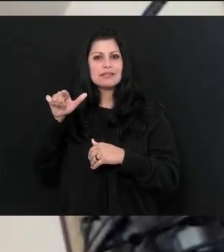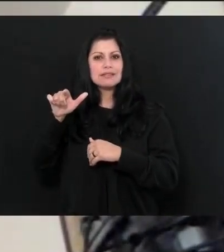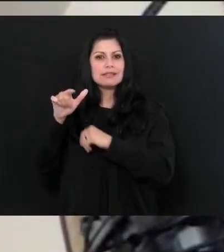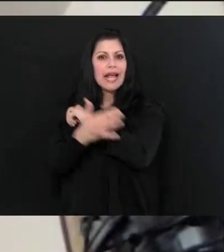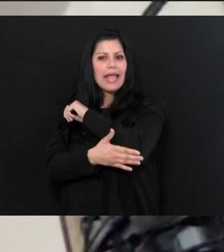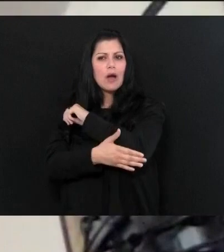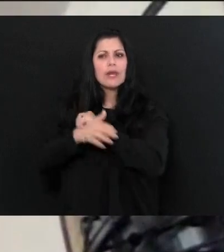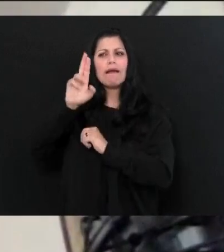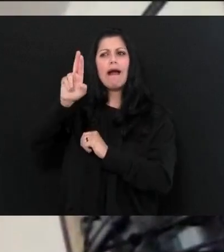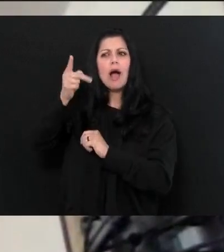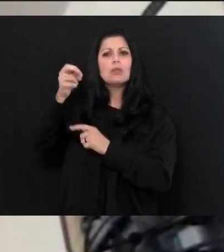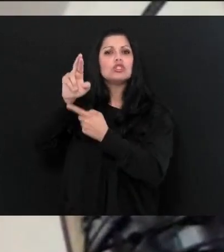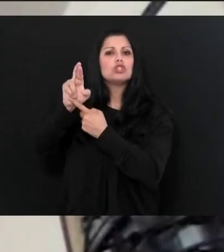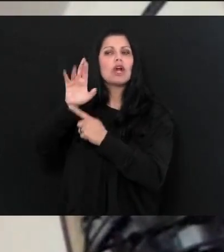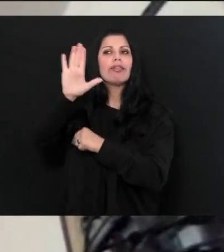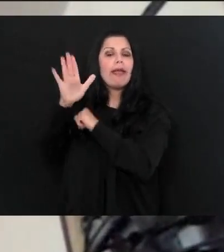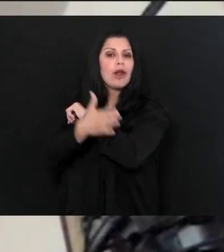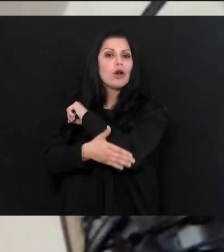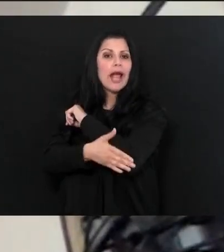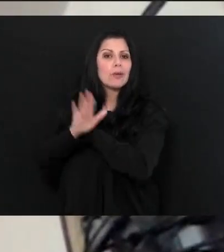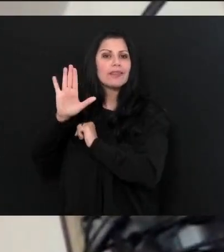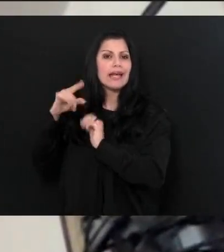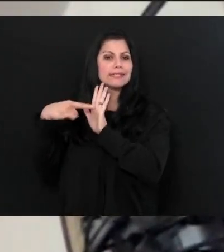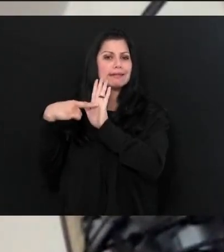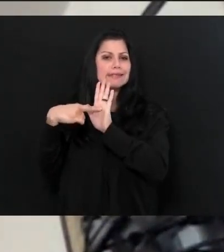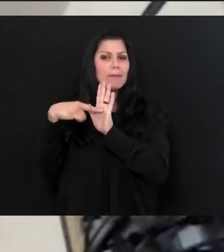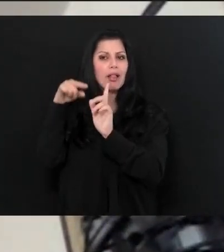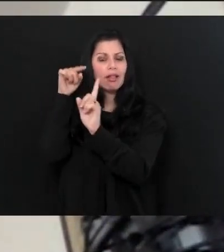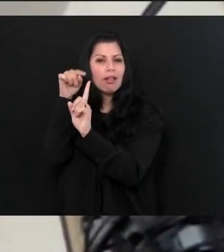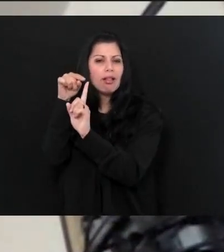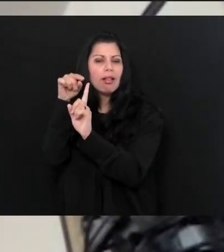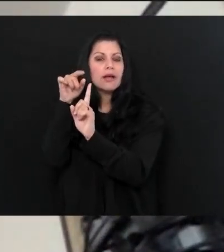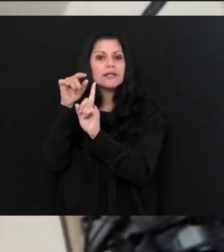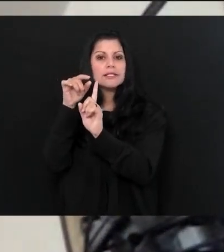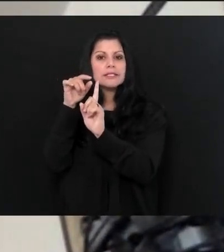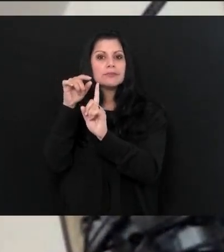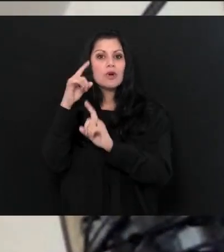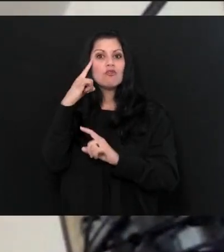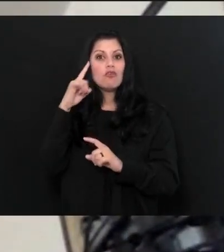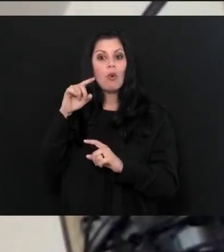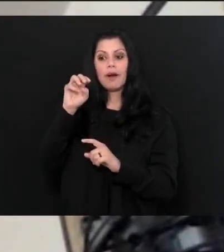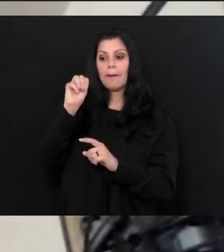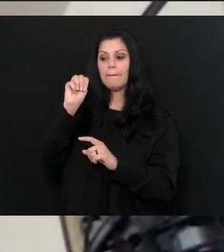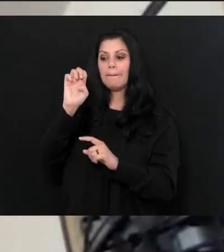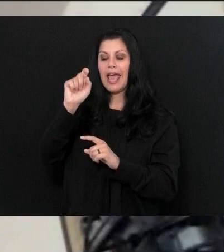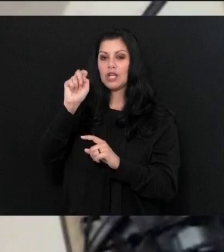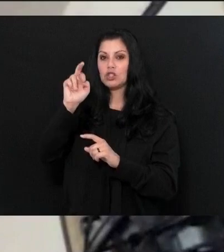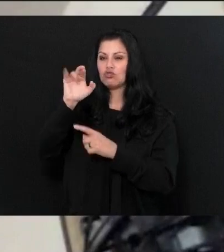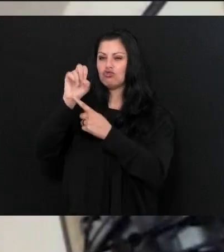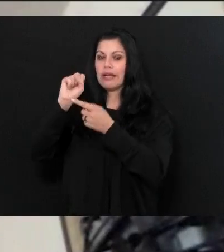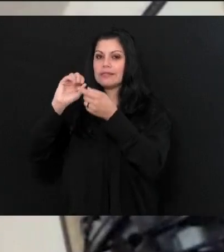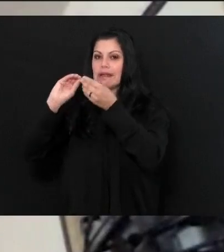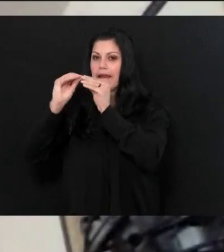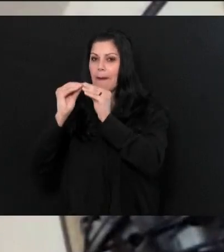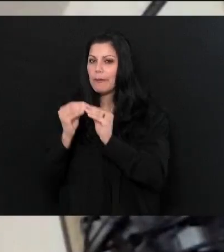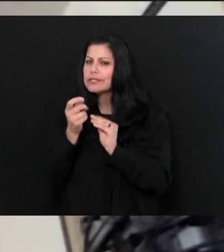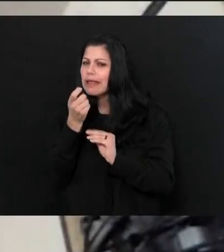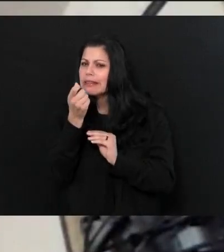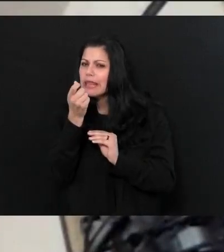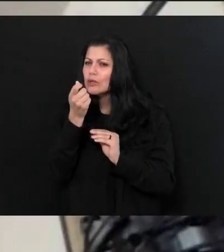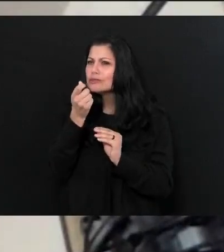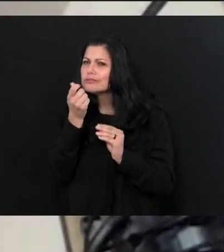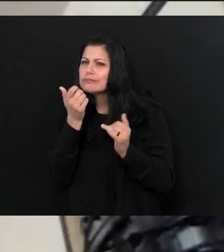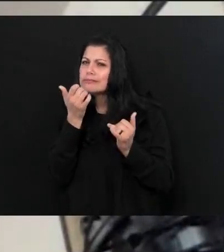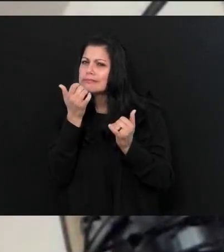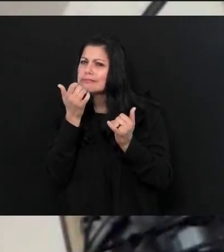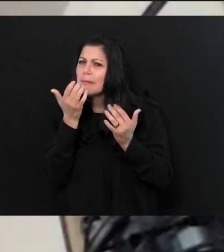to Upshur County as an example of the metrics being a little misleading, where